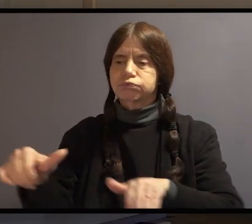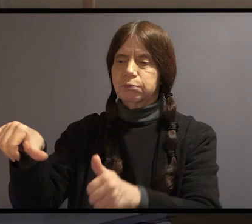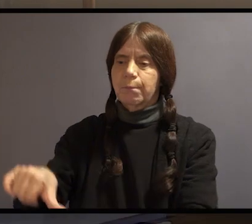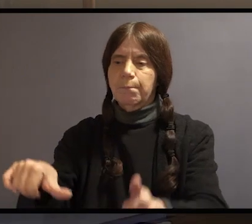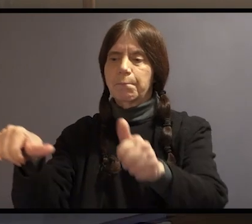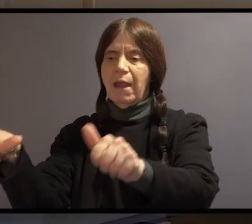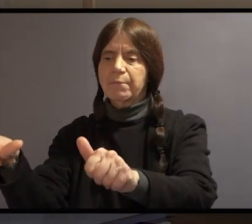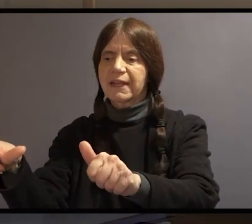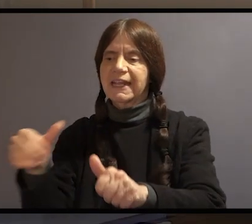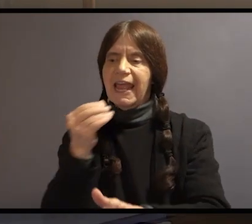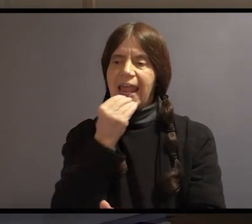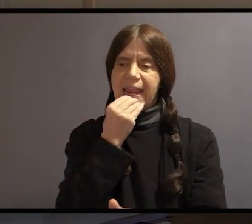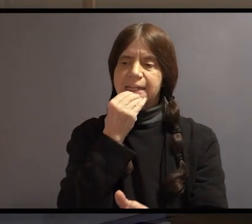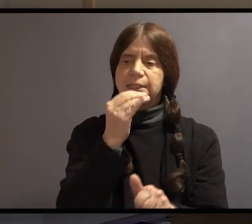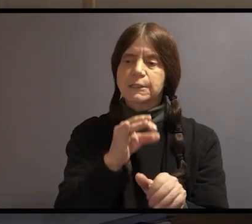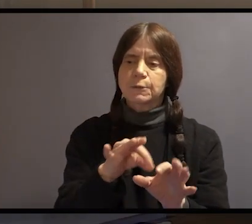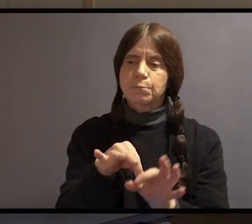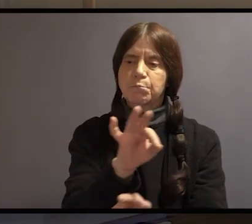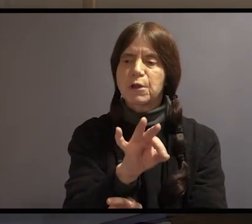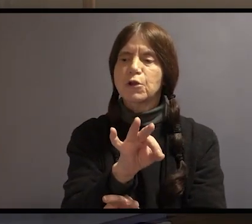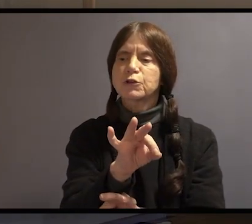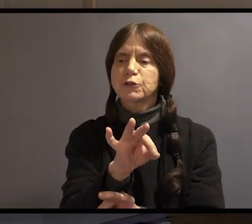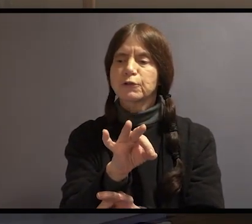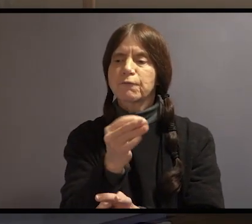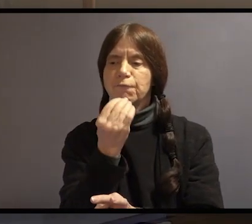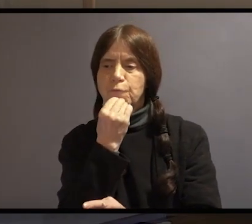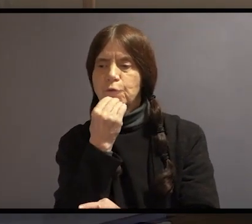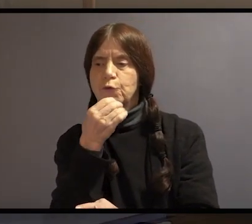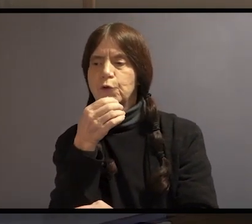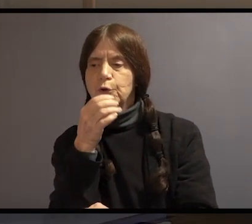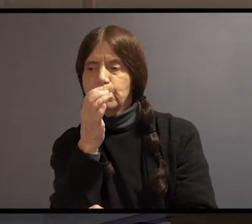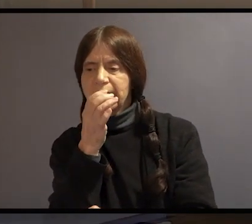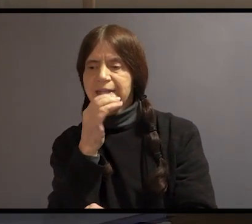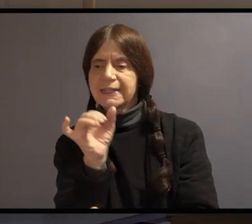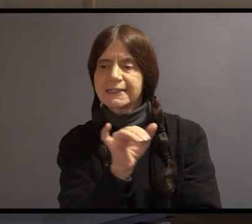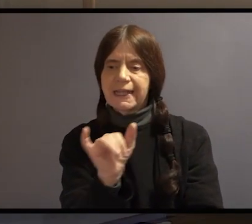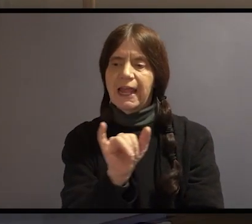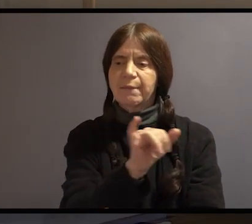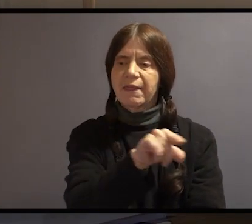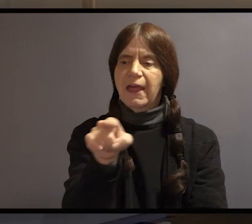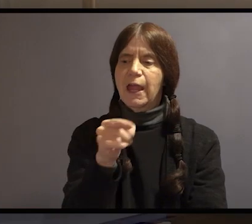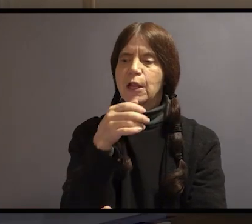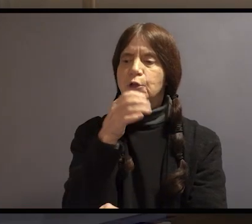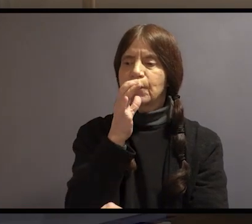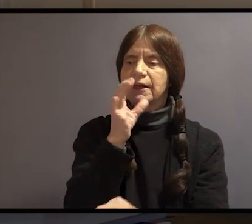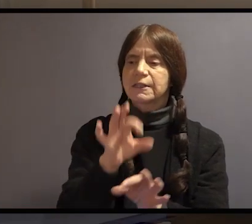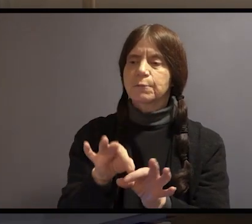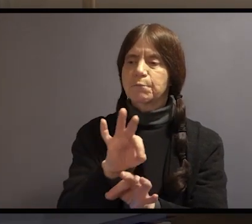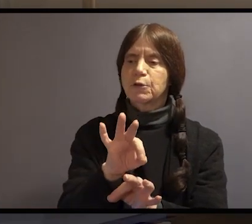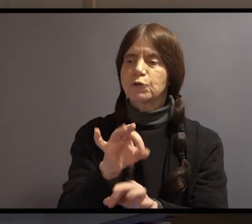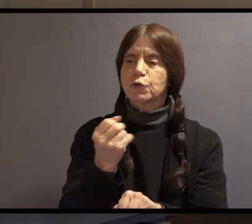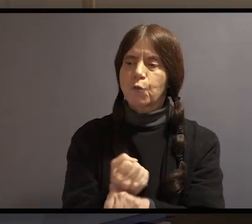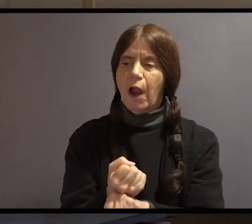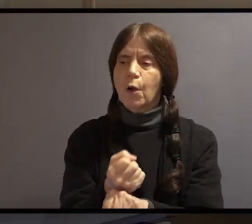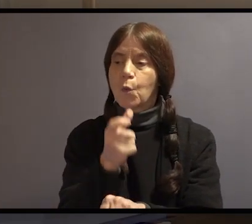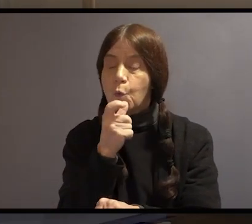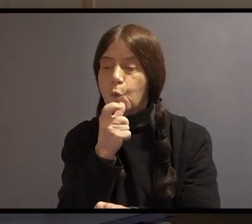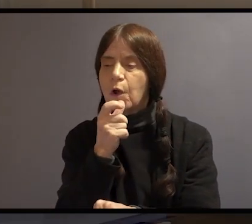the same spiritual drink. For they drank from the spiritual rock that followed them, and the rock was